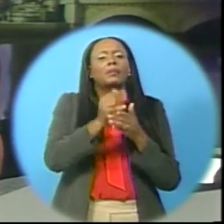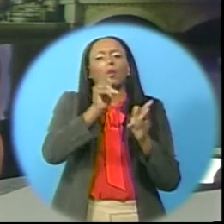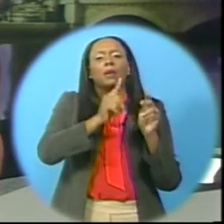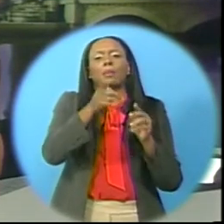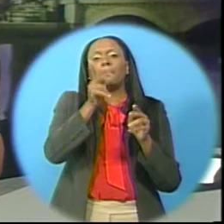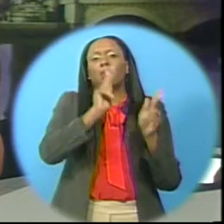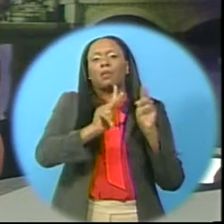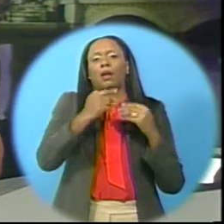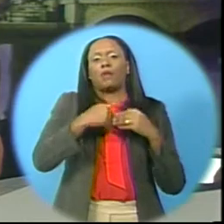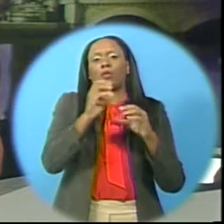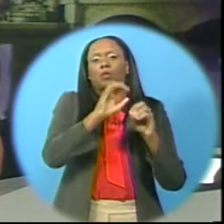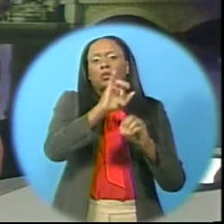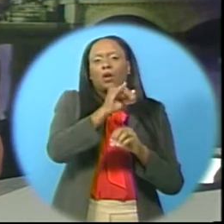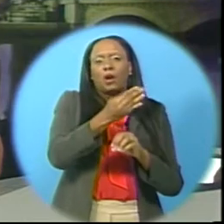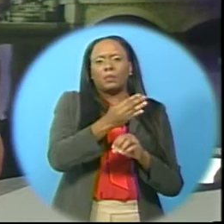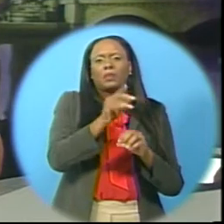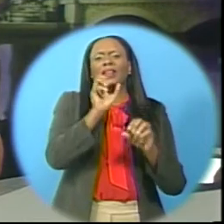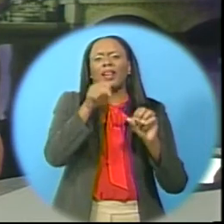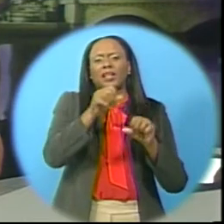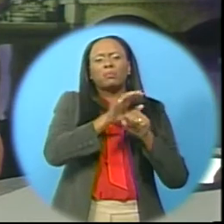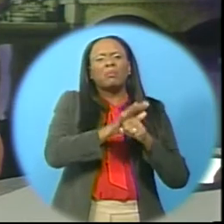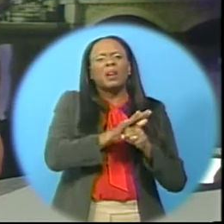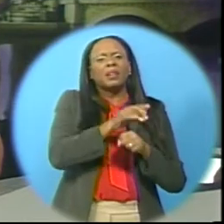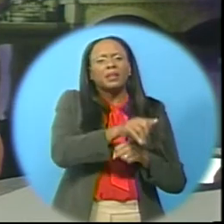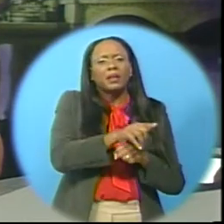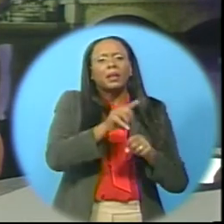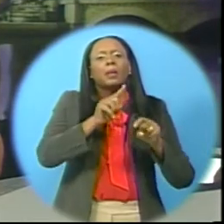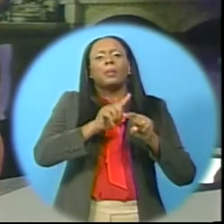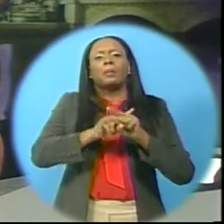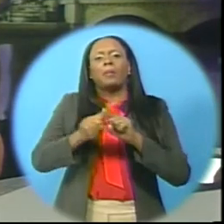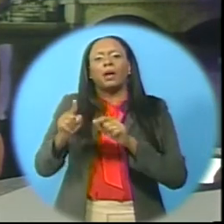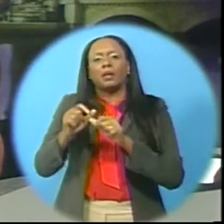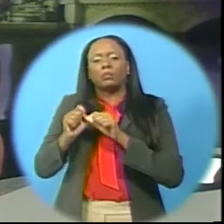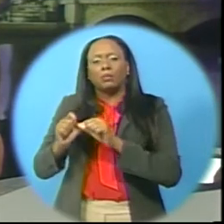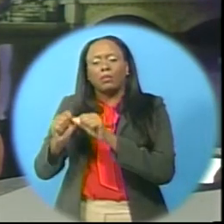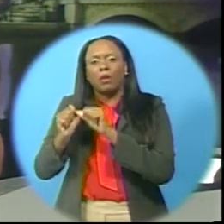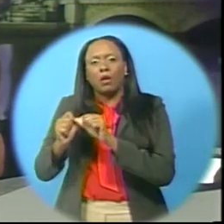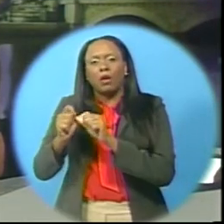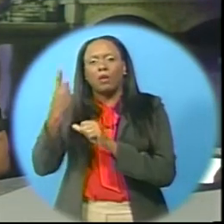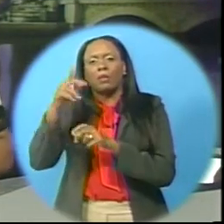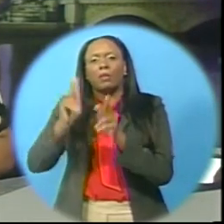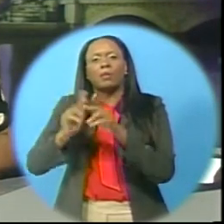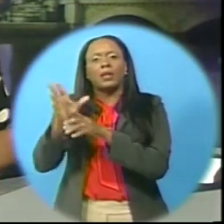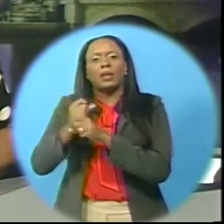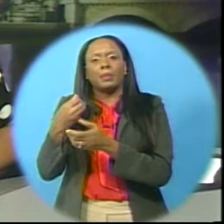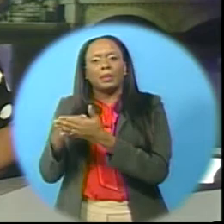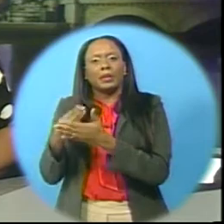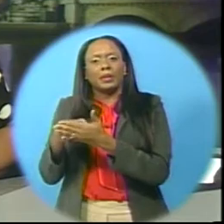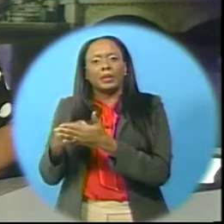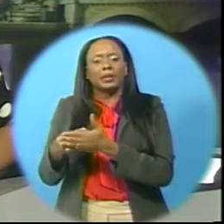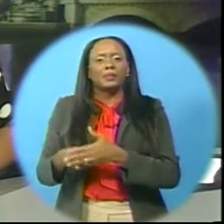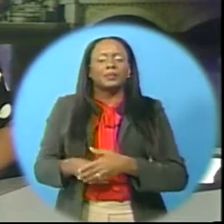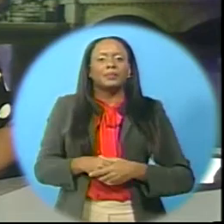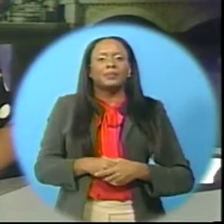some strain. She, however, assures the public that the fund is continuing to meet its obligations.